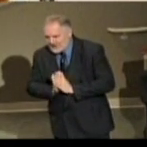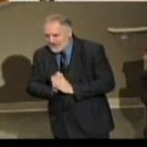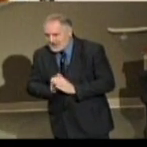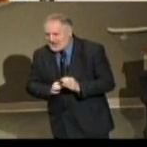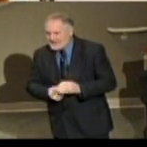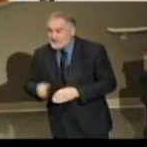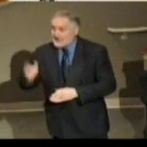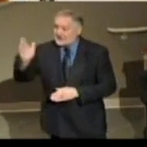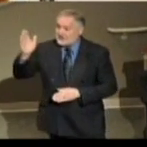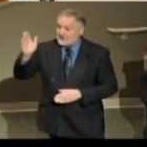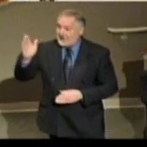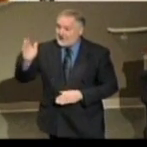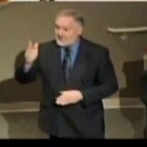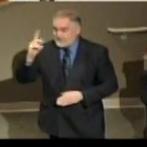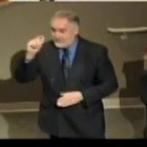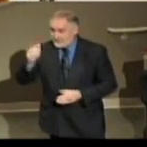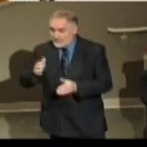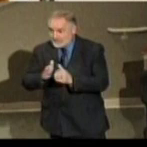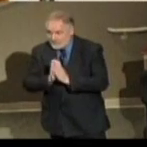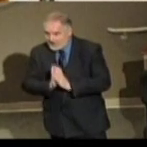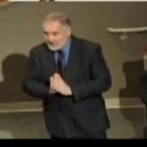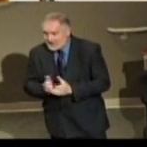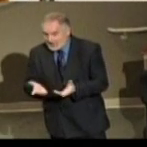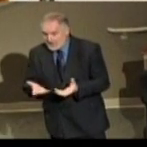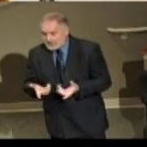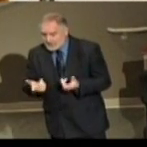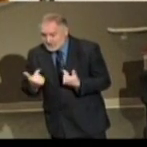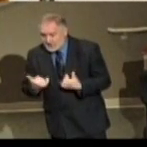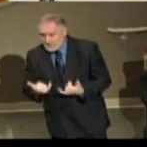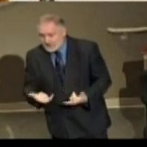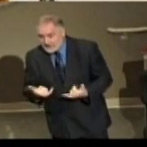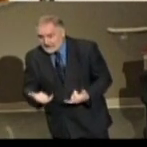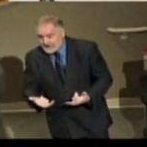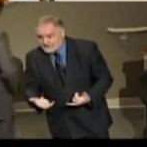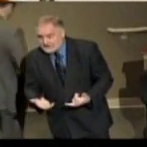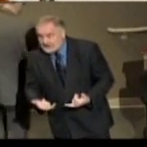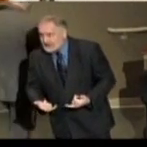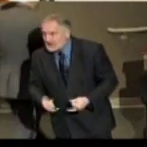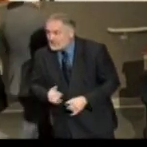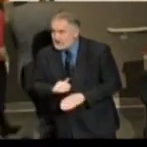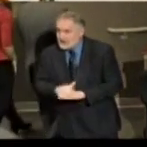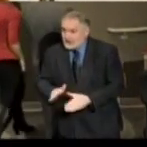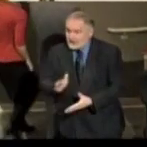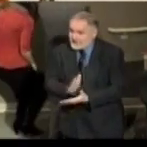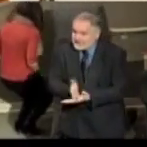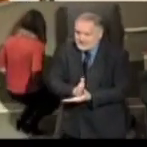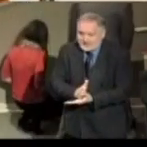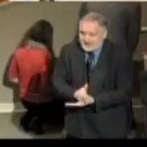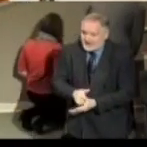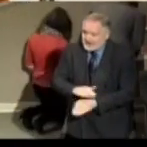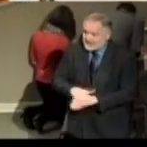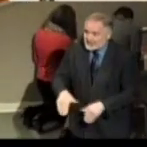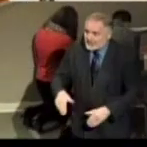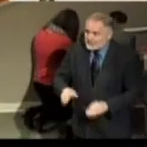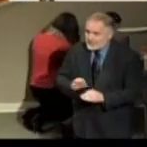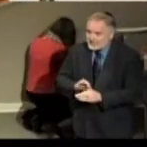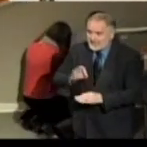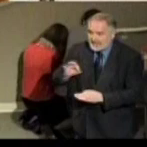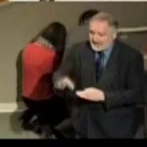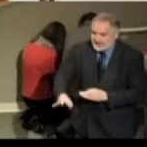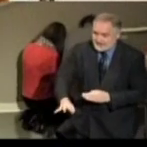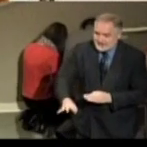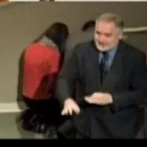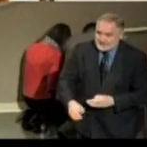You said, when I raised my hand, I meant it. I want you to come right now. Don't hesitate. Don't delay. And boy, whatever you do, oh,